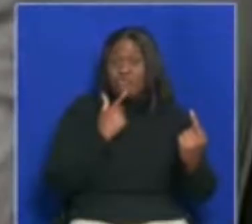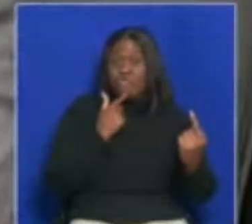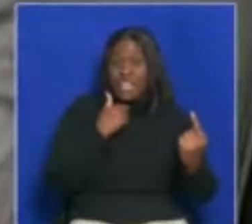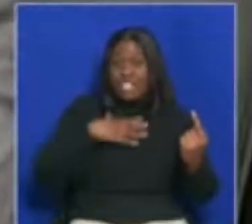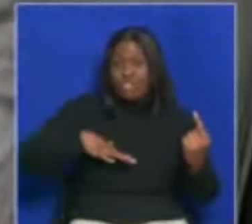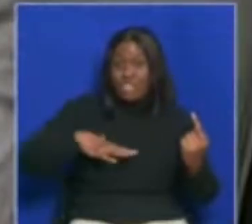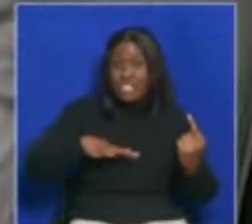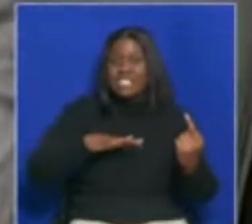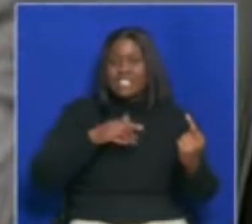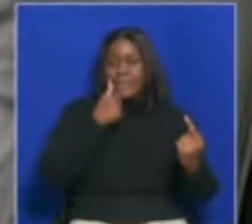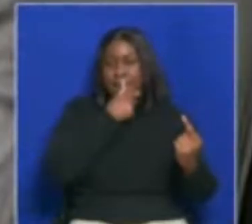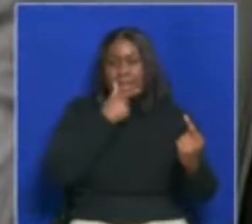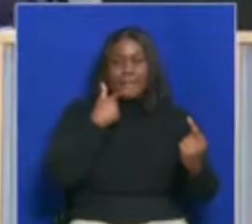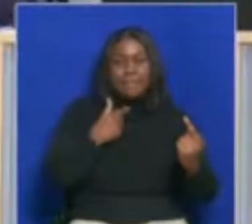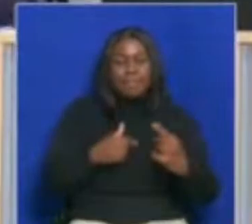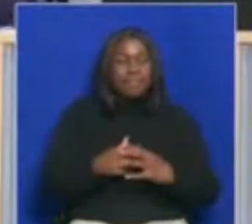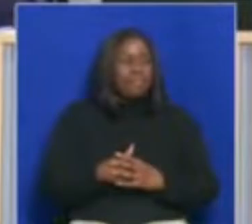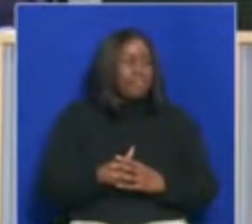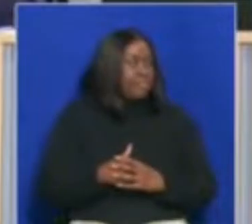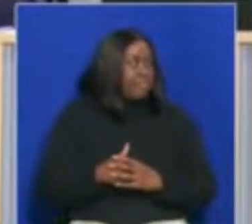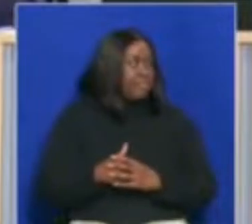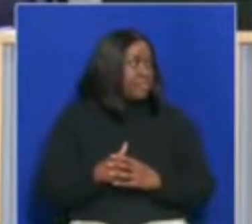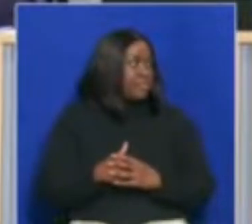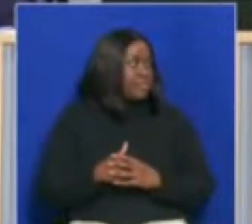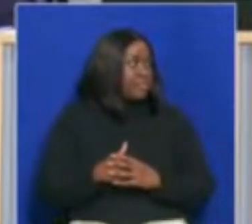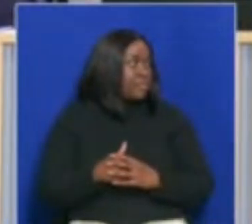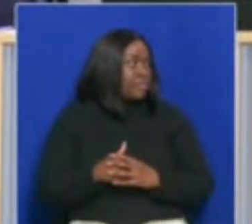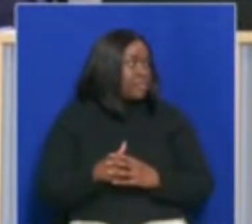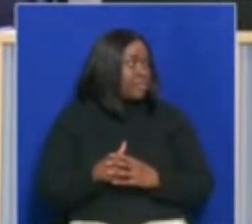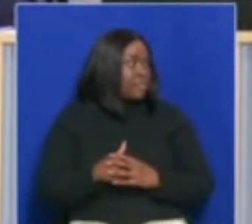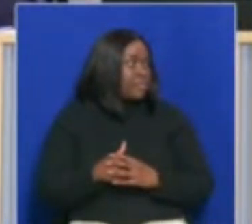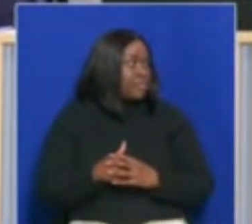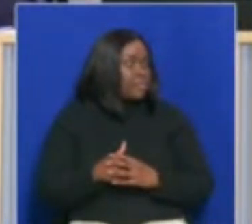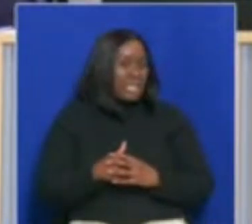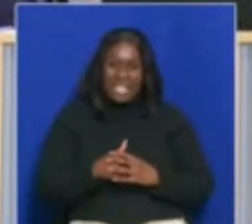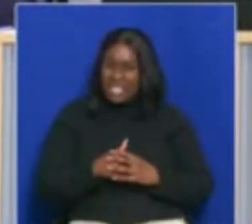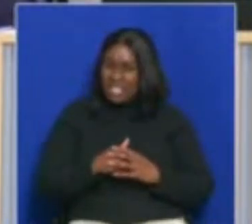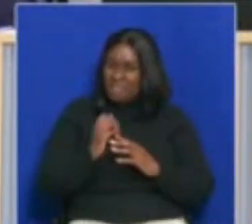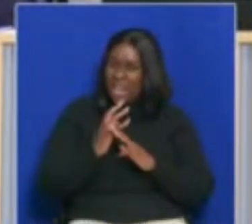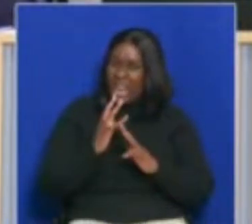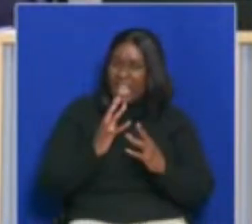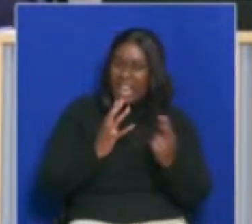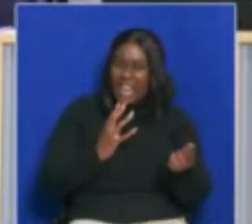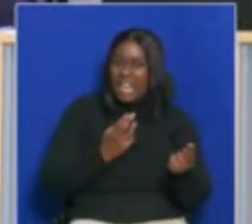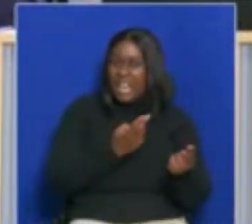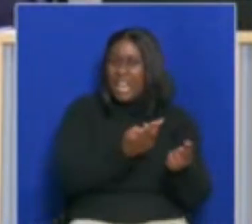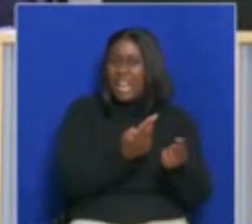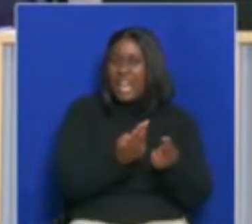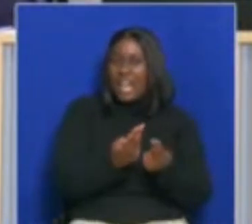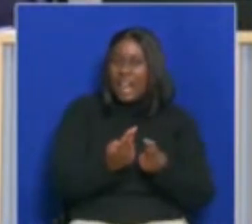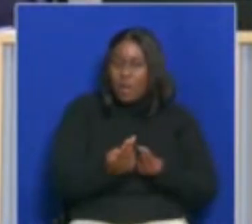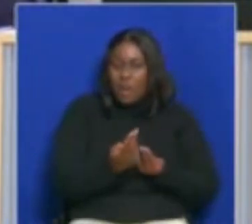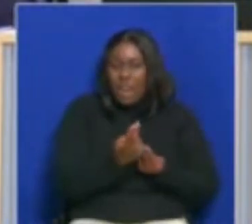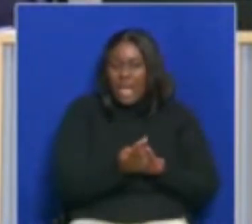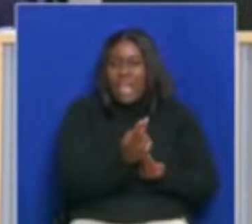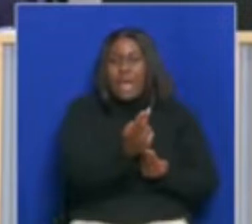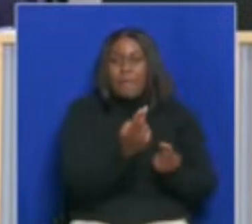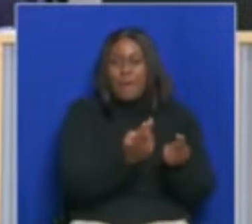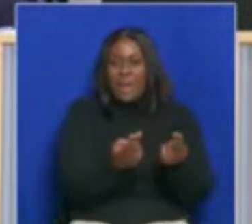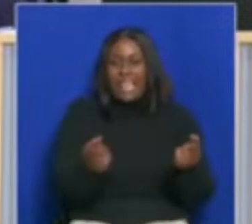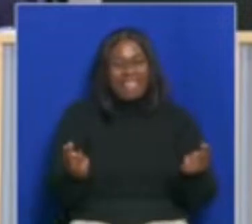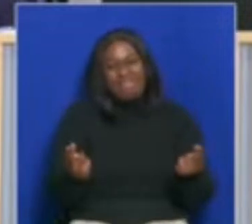I'm not altogether sure that I would say they are lined up, but I guess it's a matter of what?